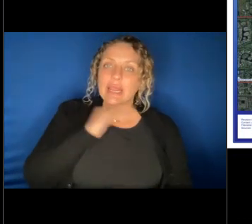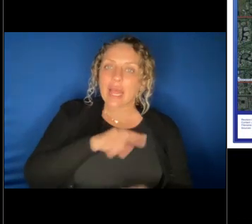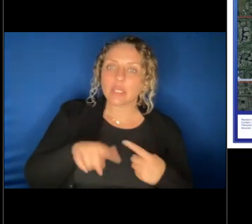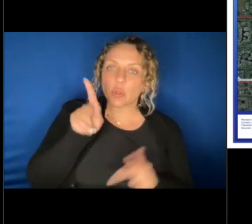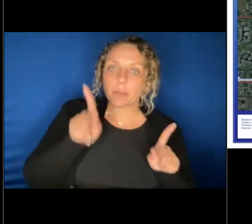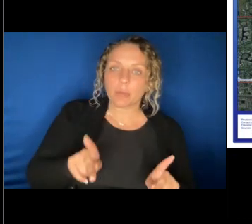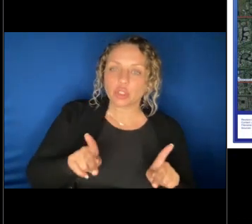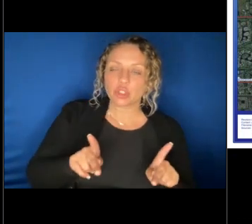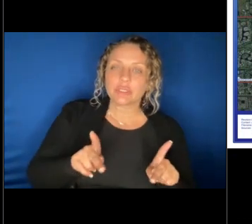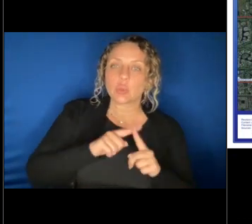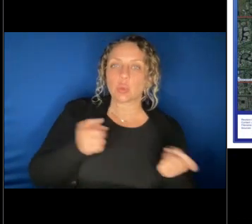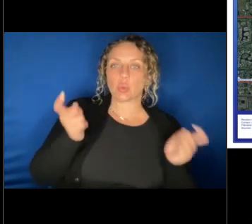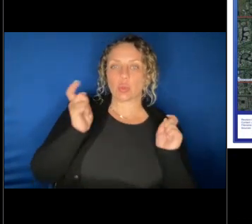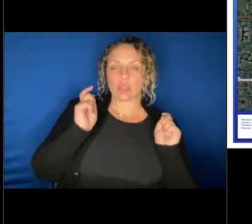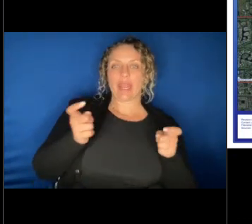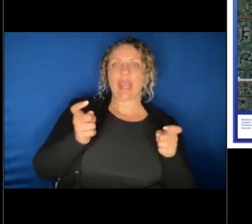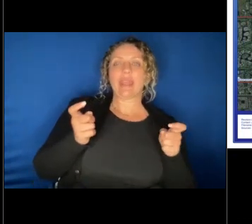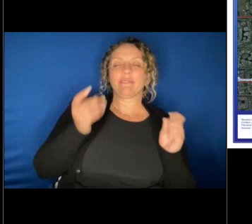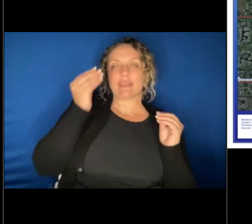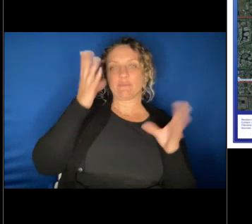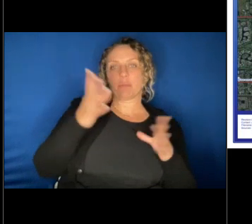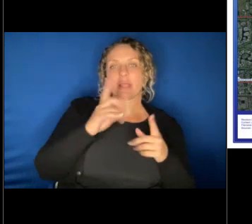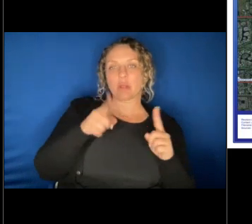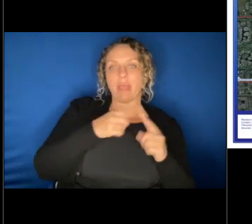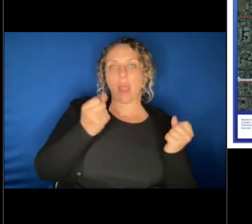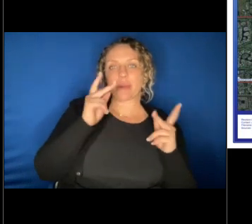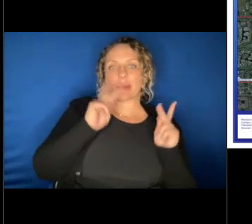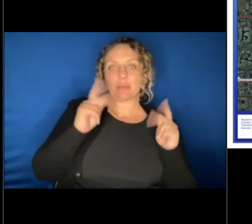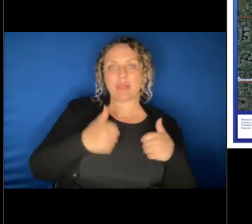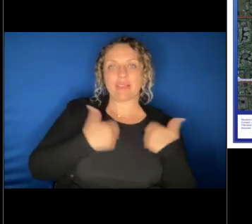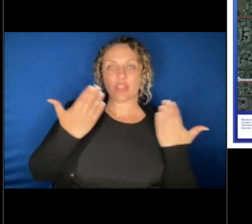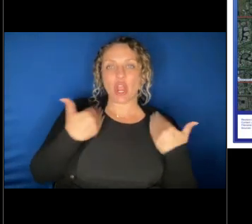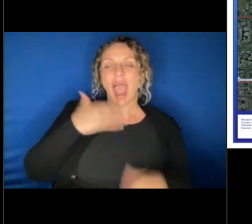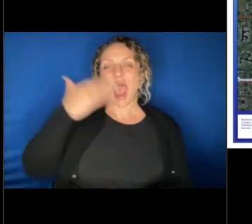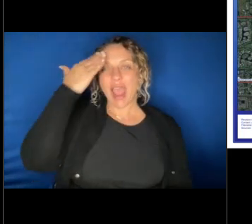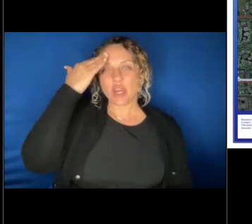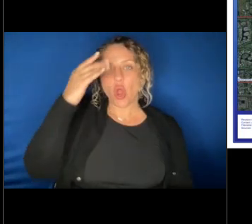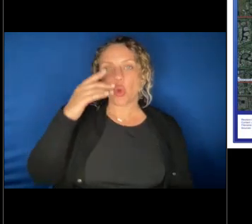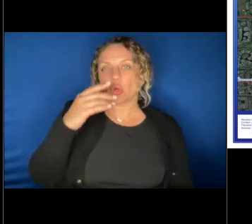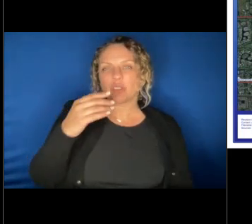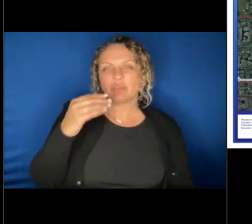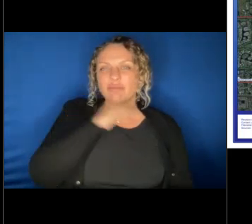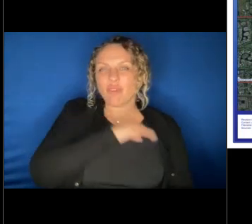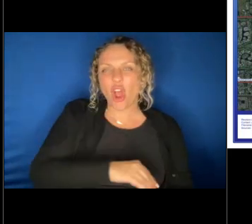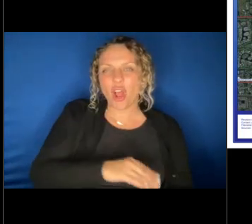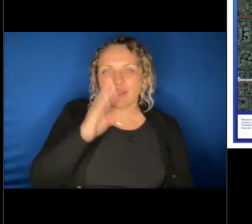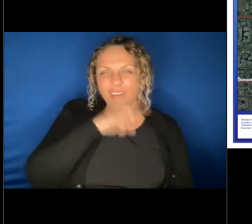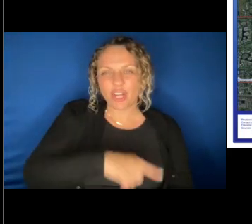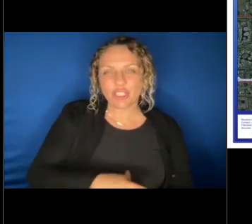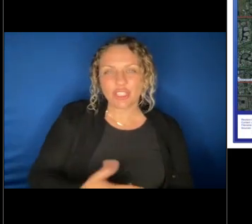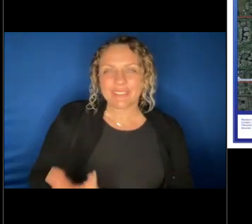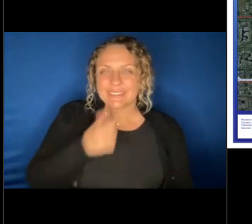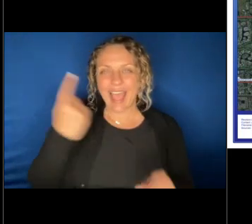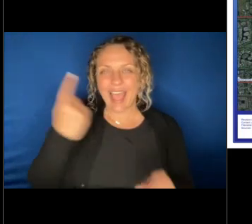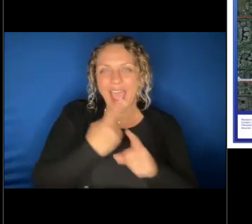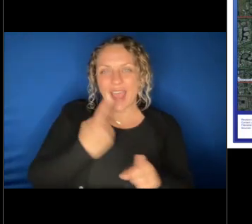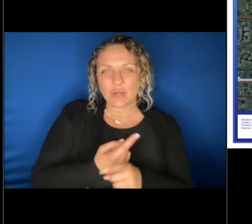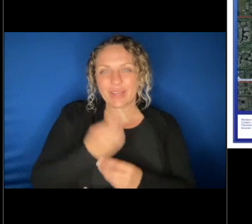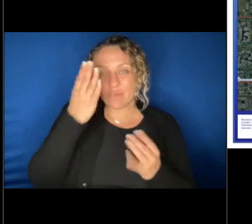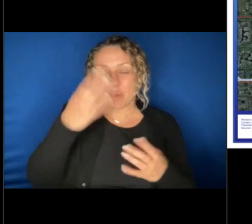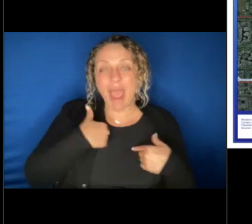person who gave the information about how many people lived here. So I know it's skewed. I know it's fraudulent. It's not accurate information. I